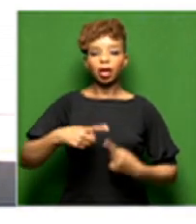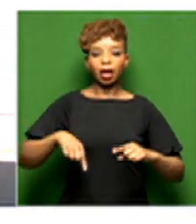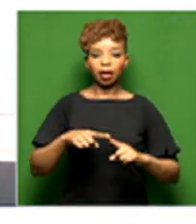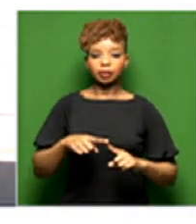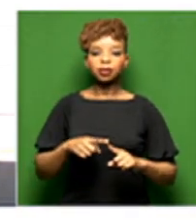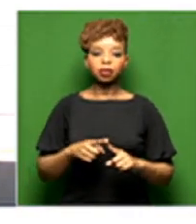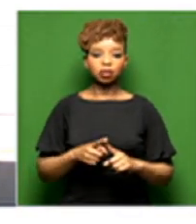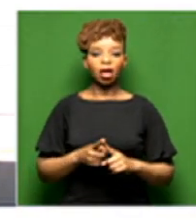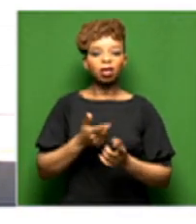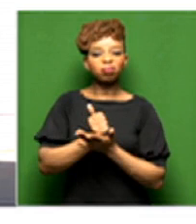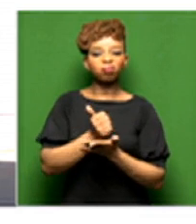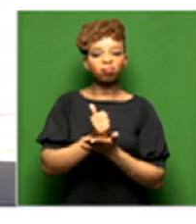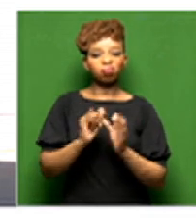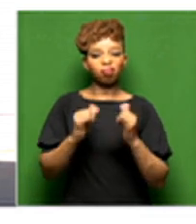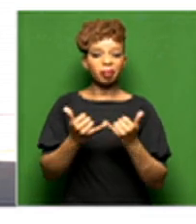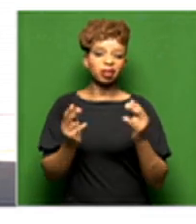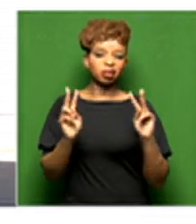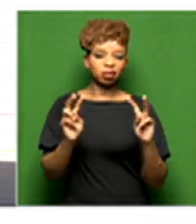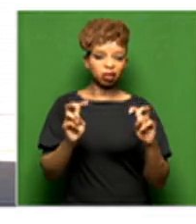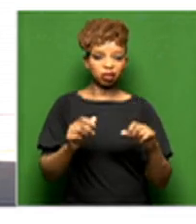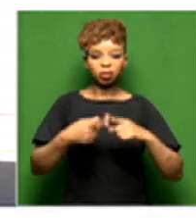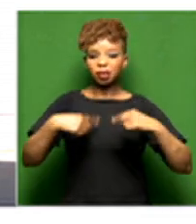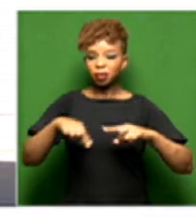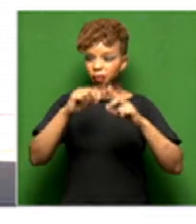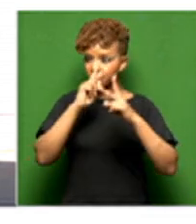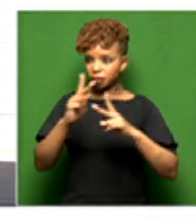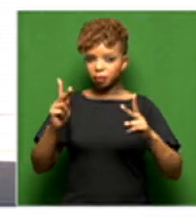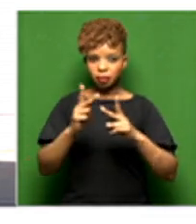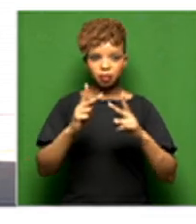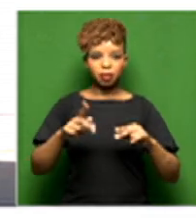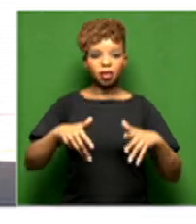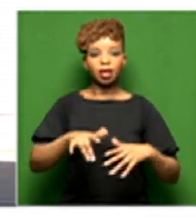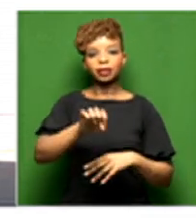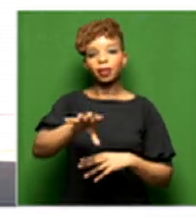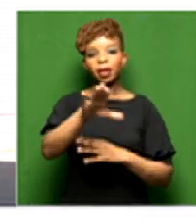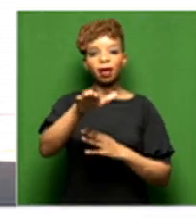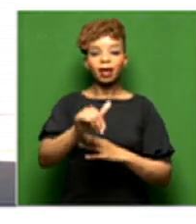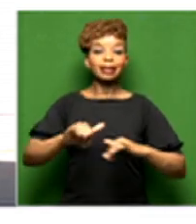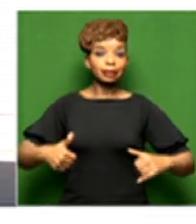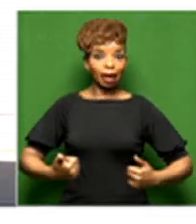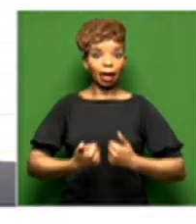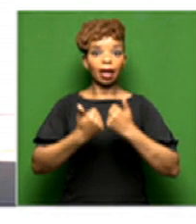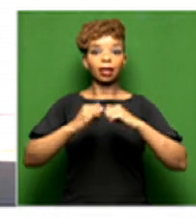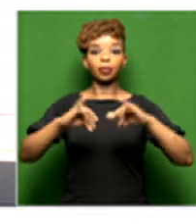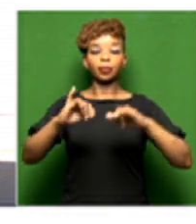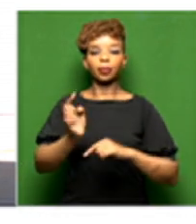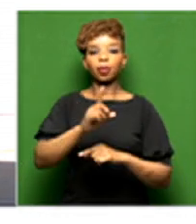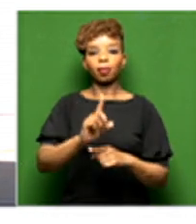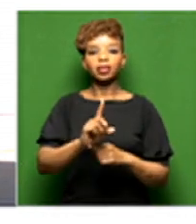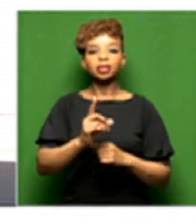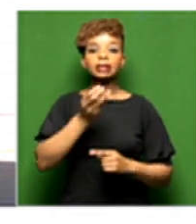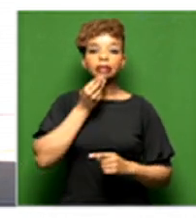major challenges, if not the major challenge in South Africa, is malnutrition. In order to